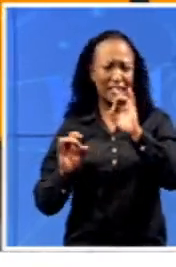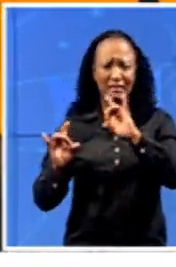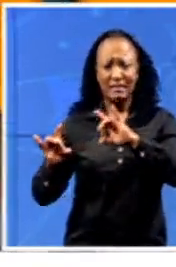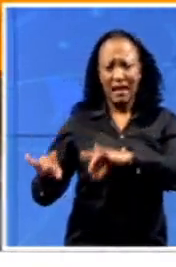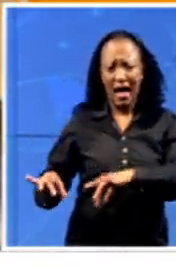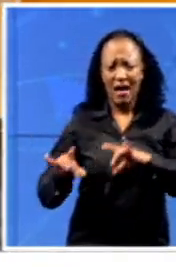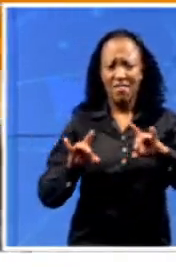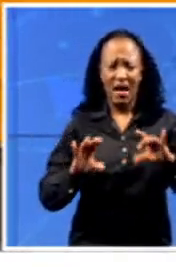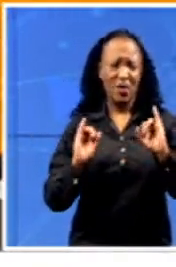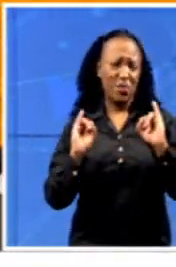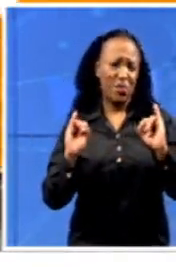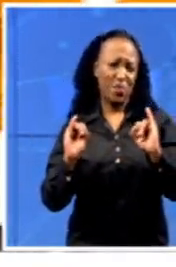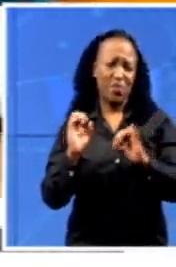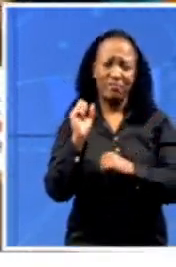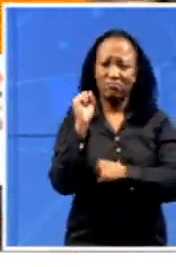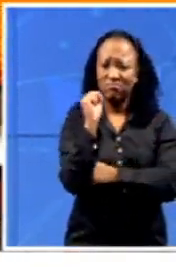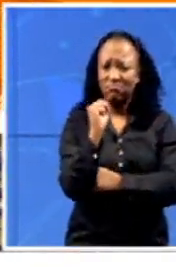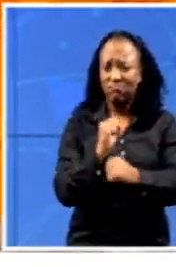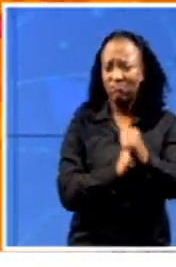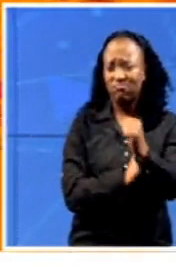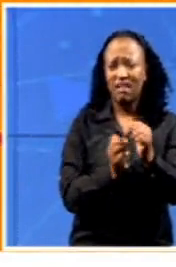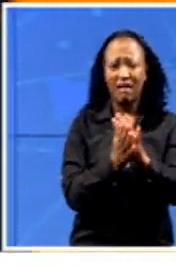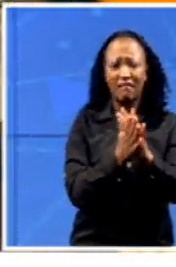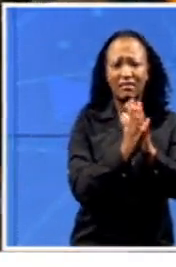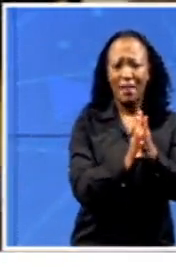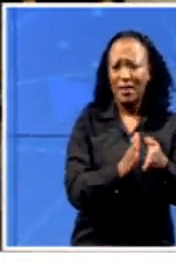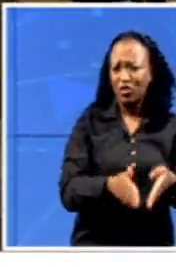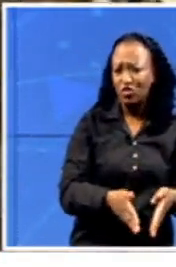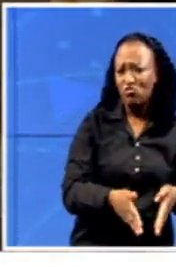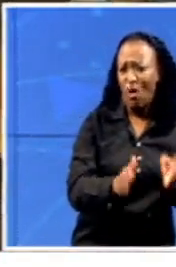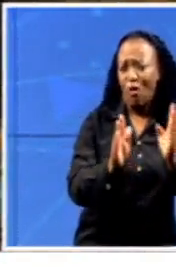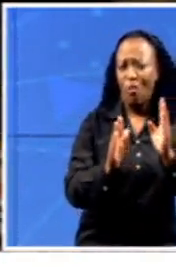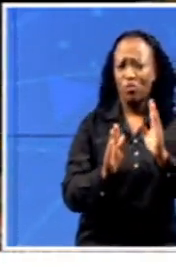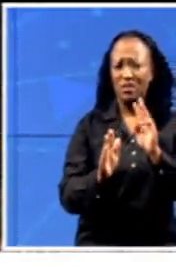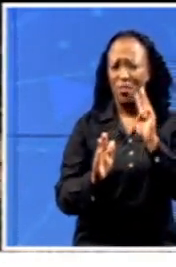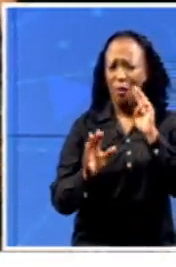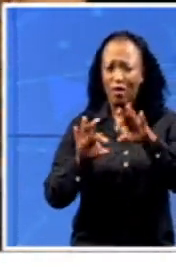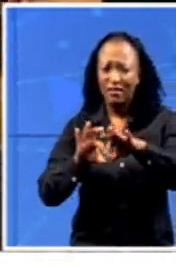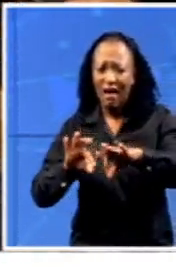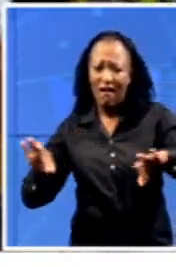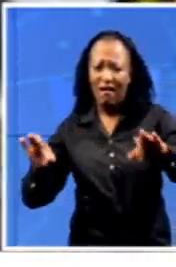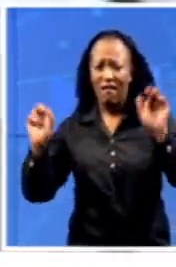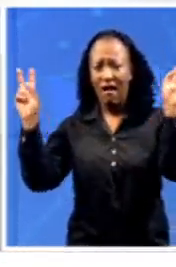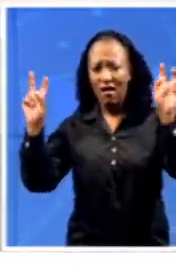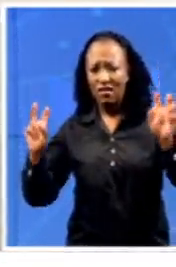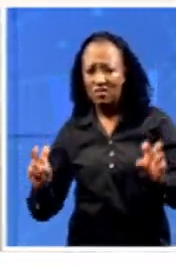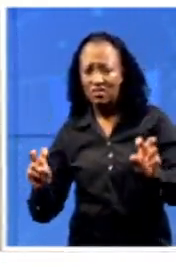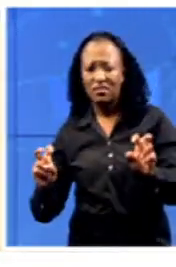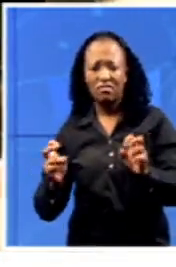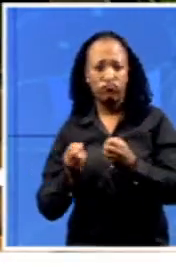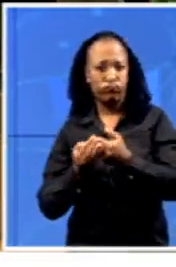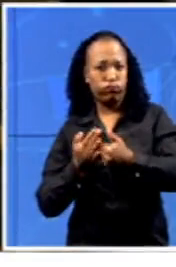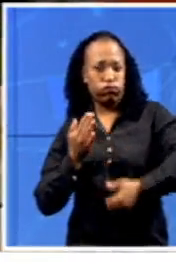massive infrastructure losses and damages to the tune of 15